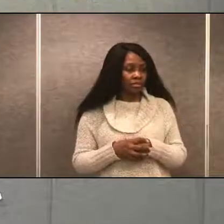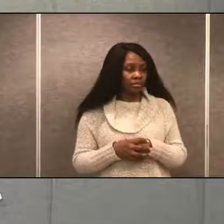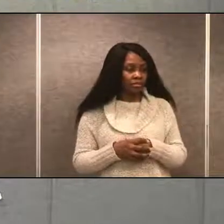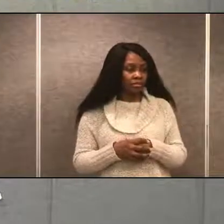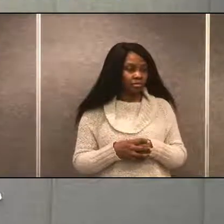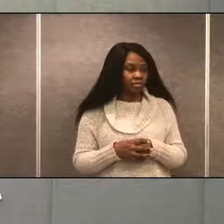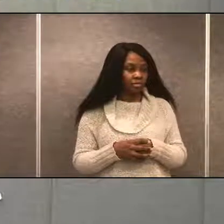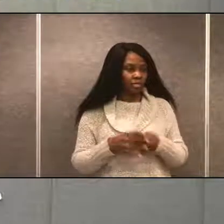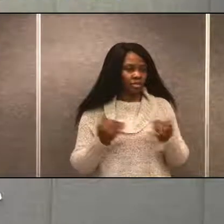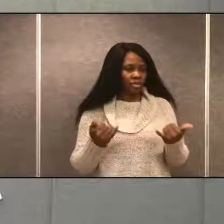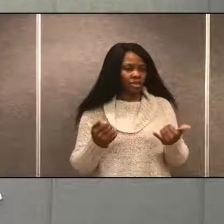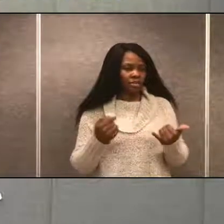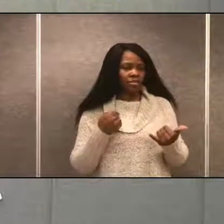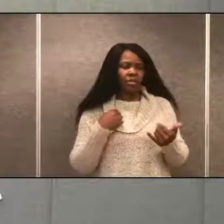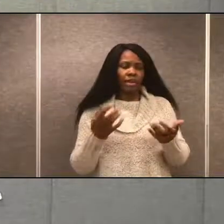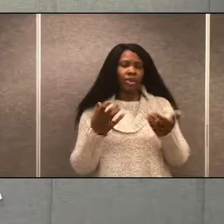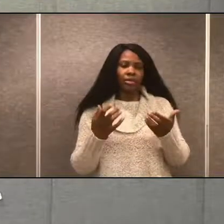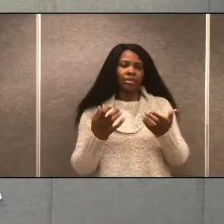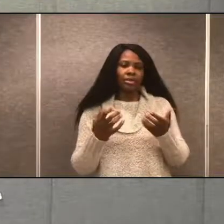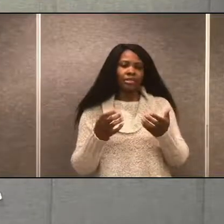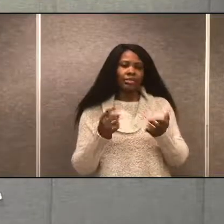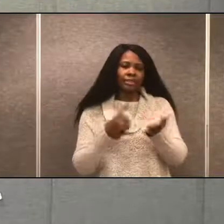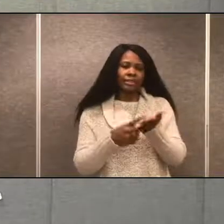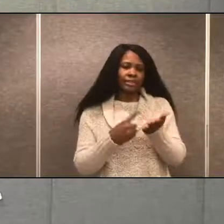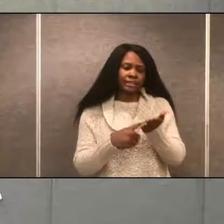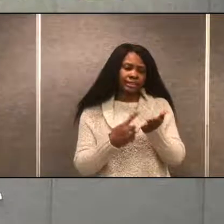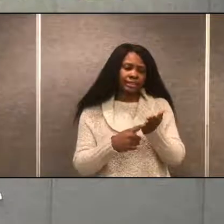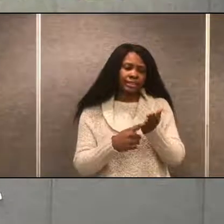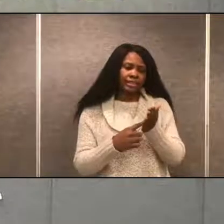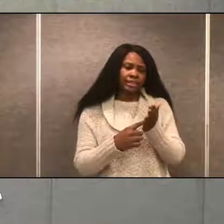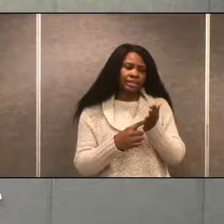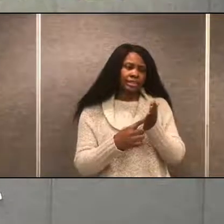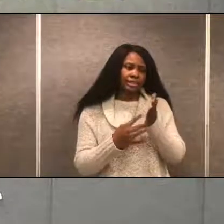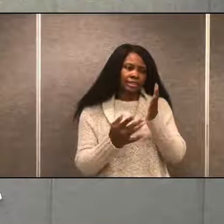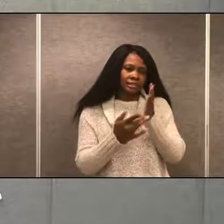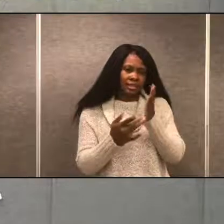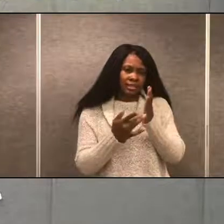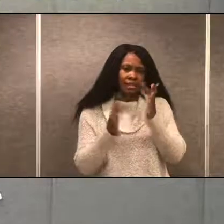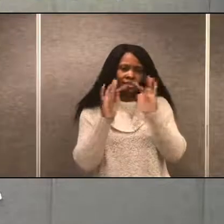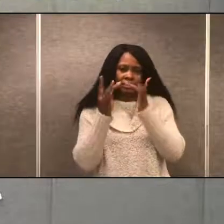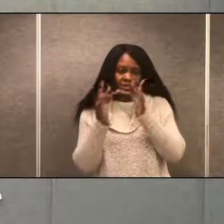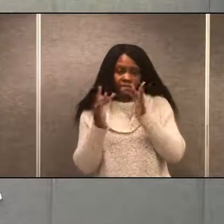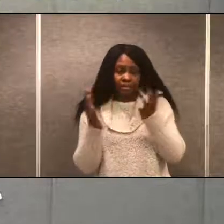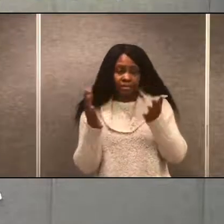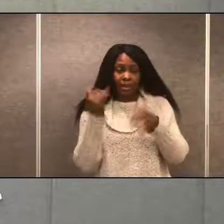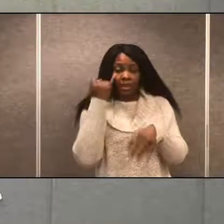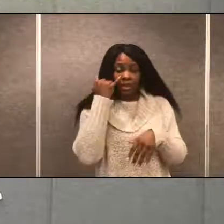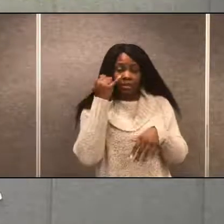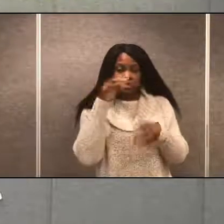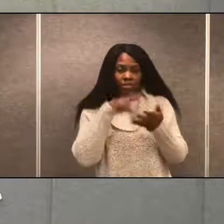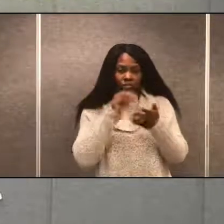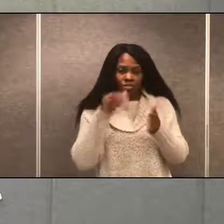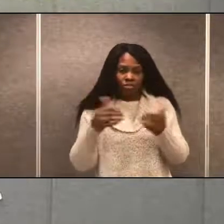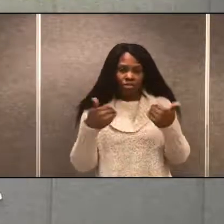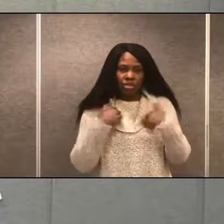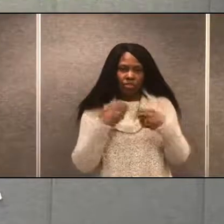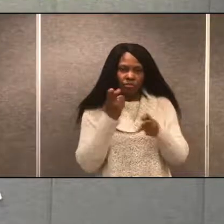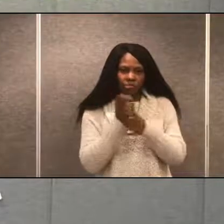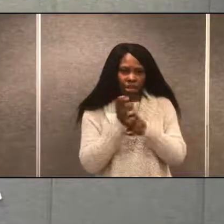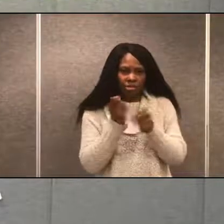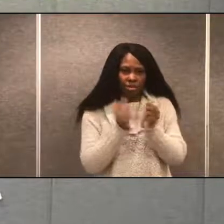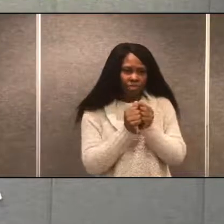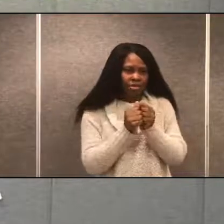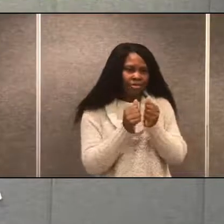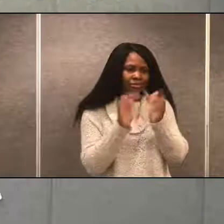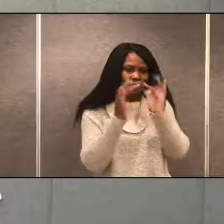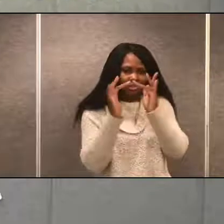of technology and internet. If a student is having problems with the internet or getting on any technology,